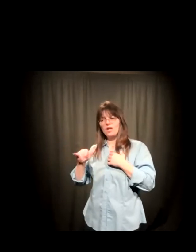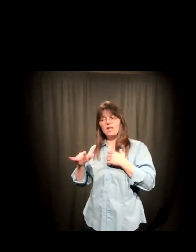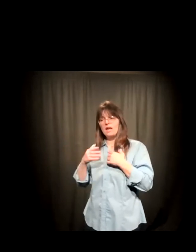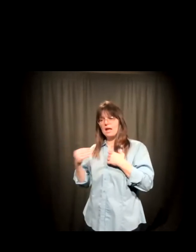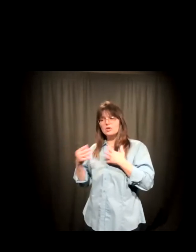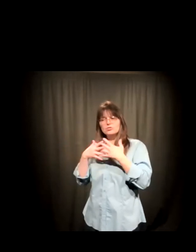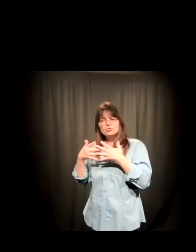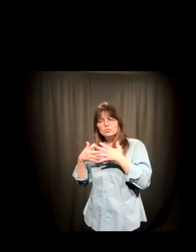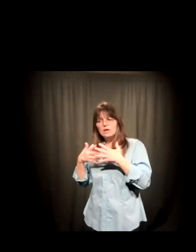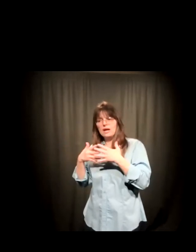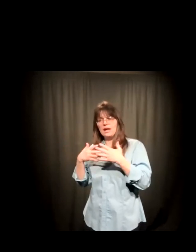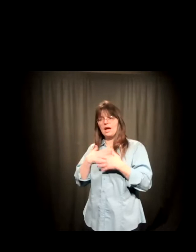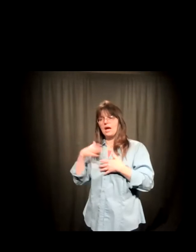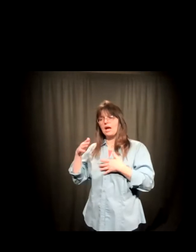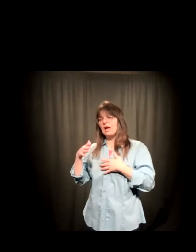blank and dark.